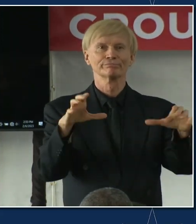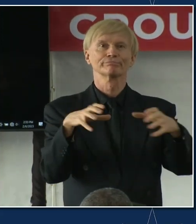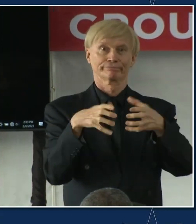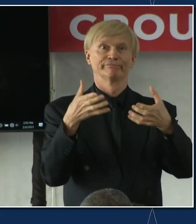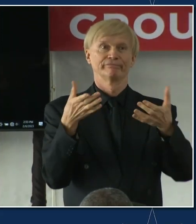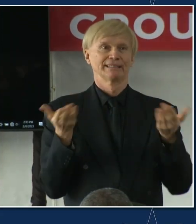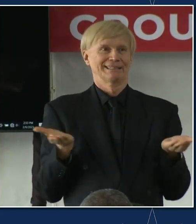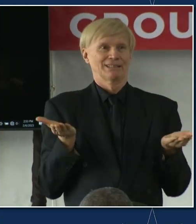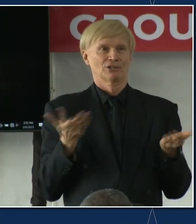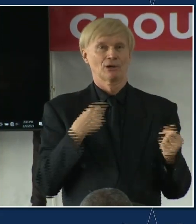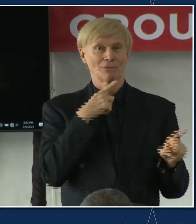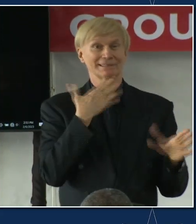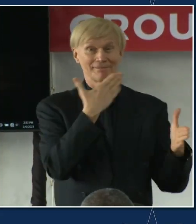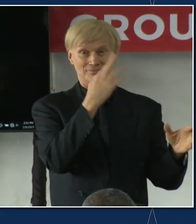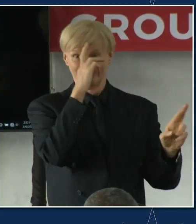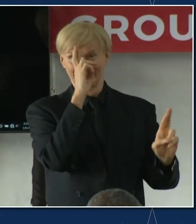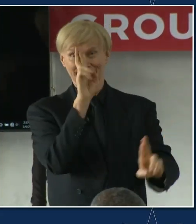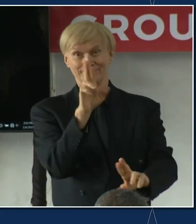respect.